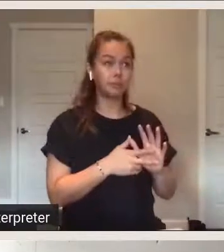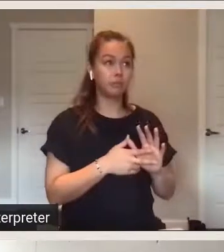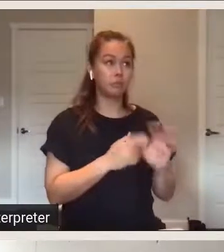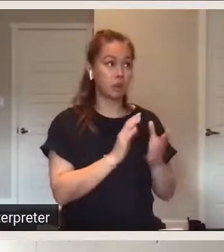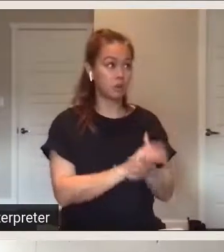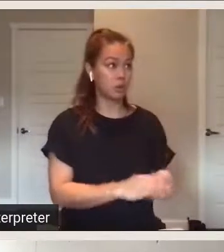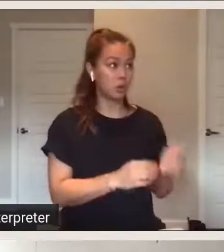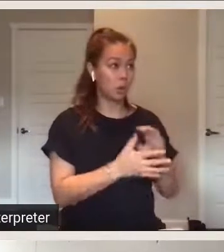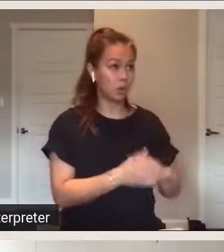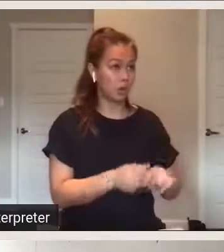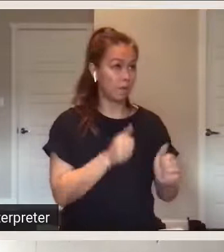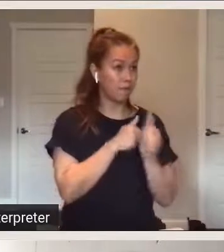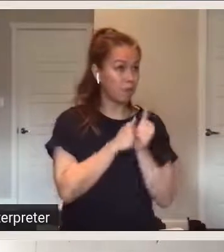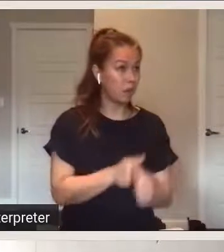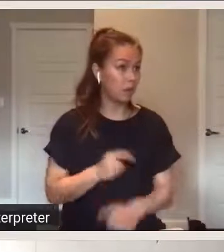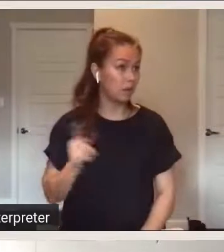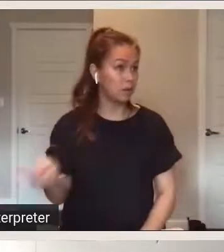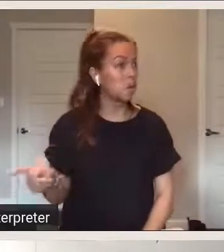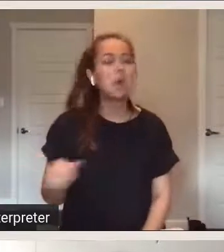more about like